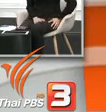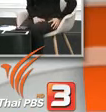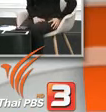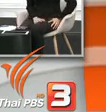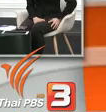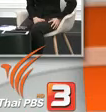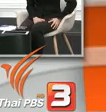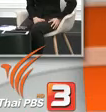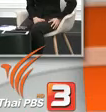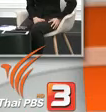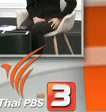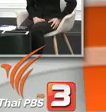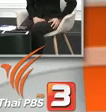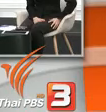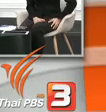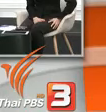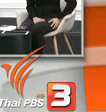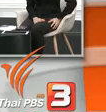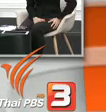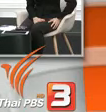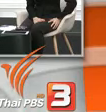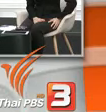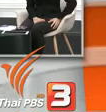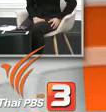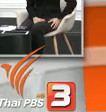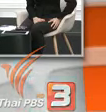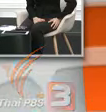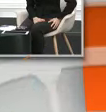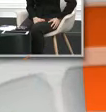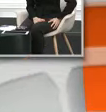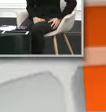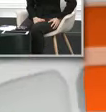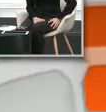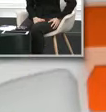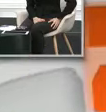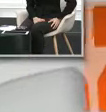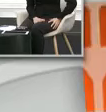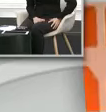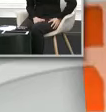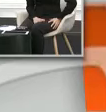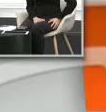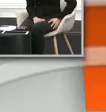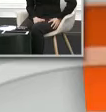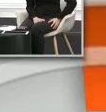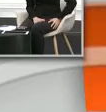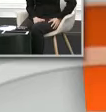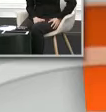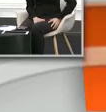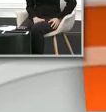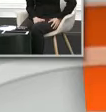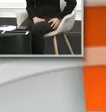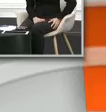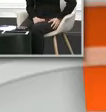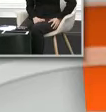was classified as having the unsafe aviation, and